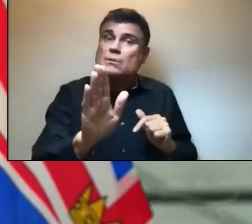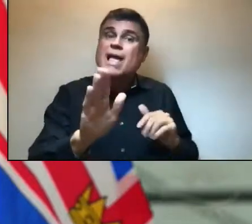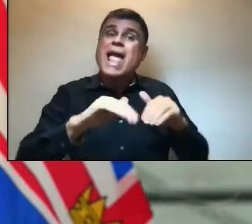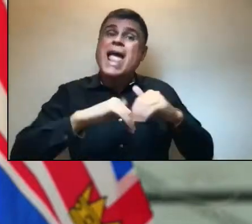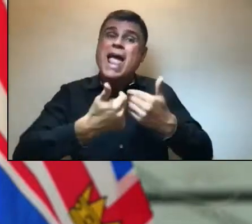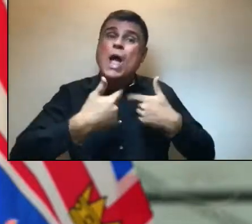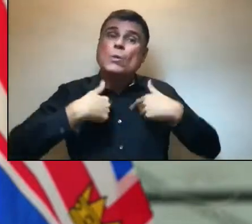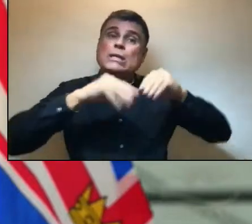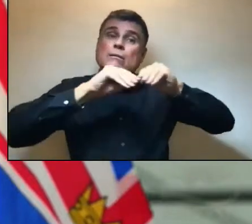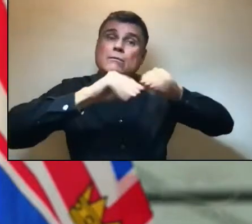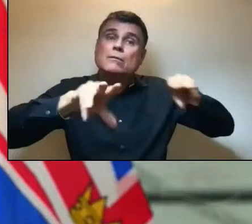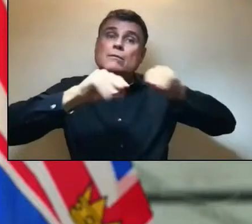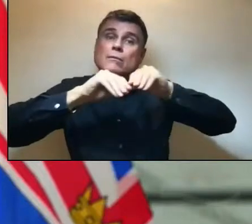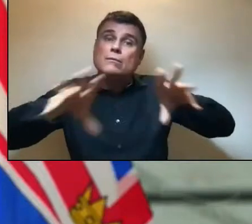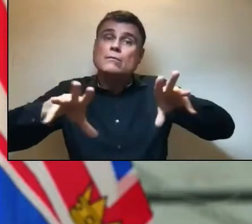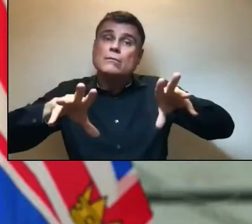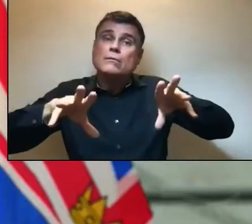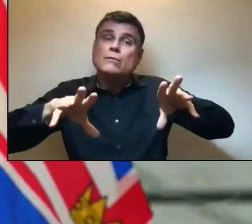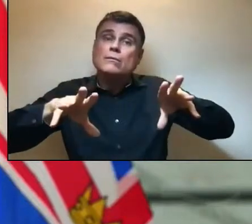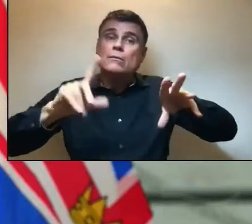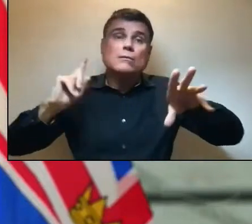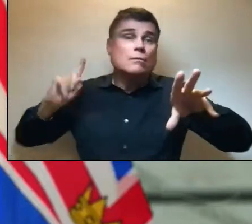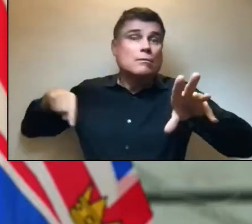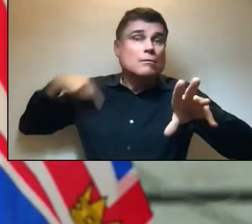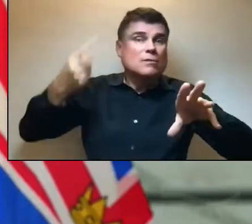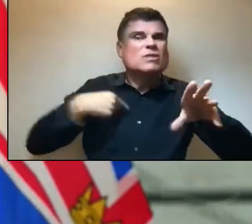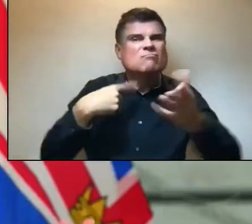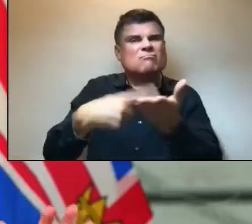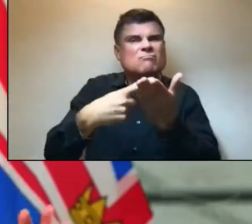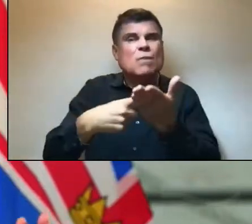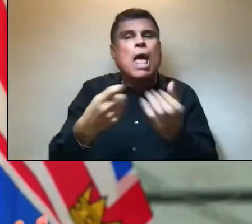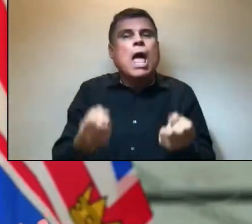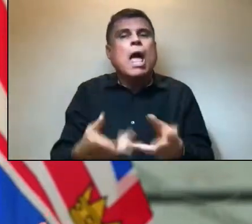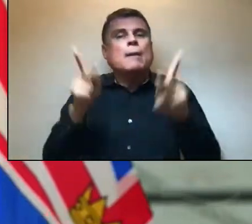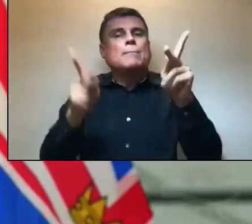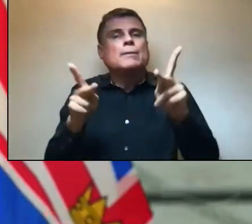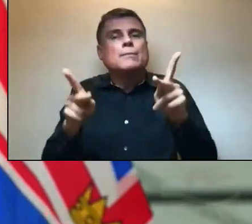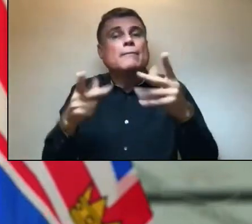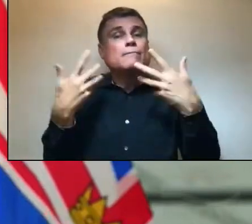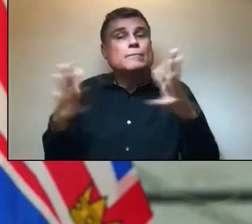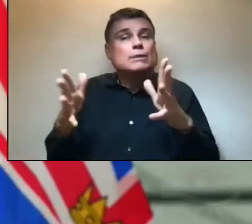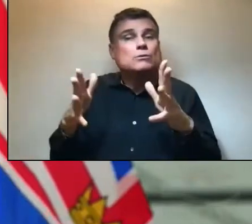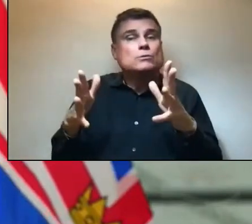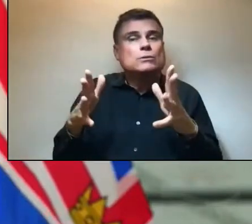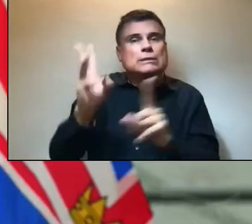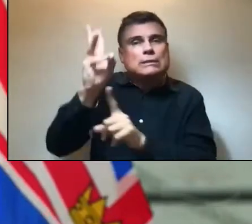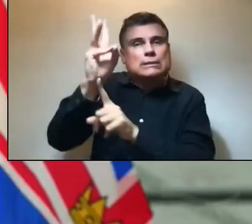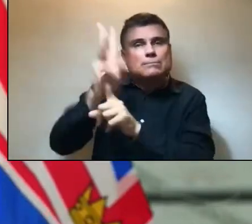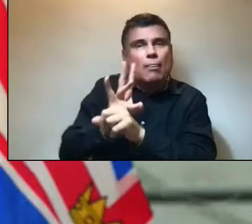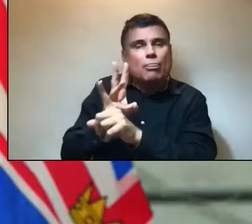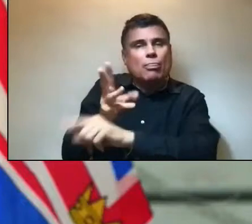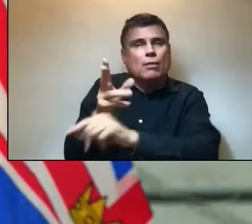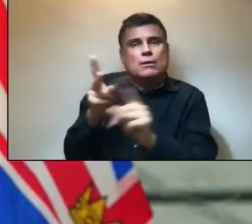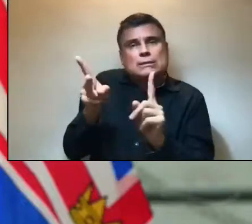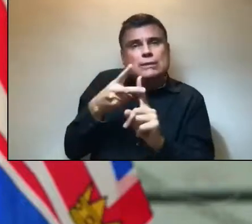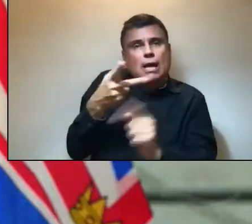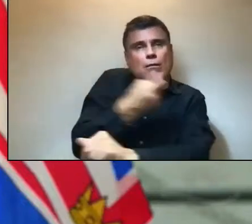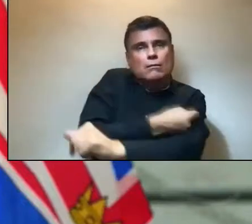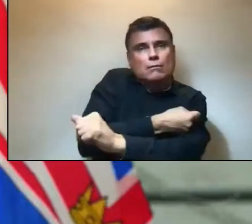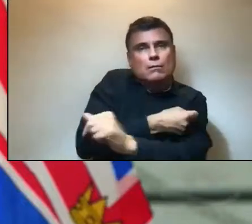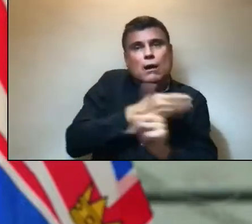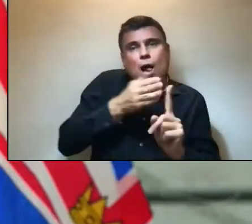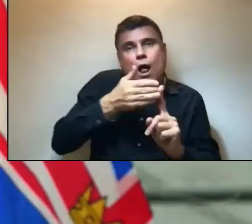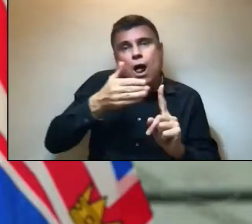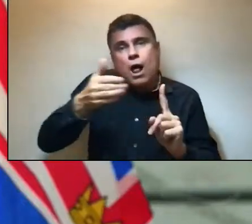that is exactly what we're talking about. How many people are due at 6 months? And, NACI has reaffirmed that that's